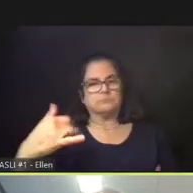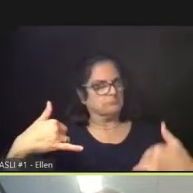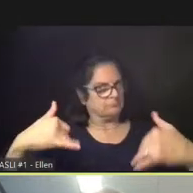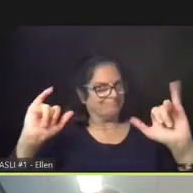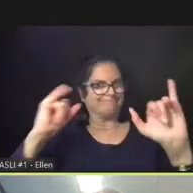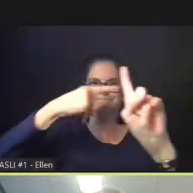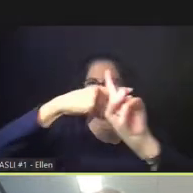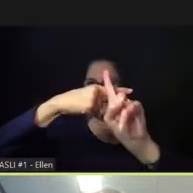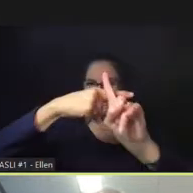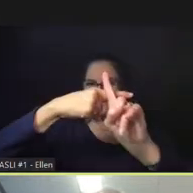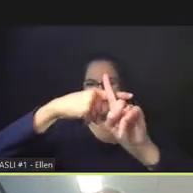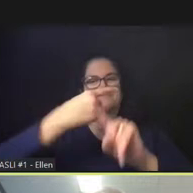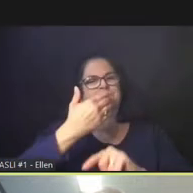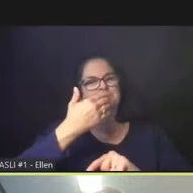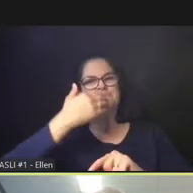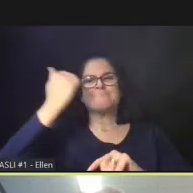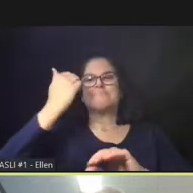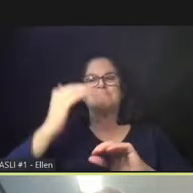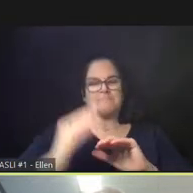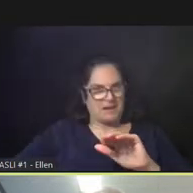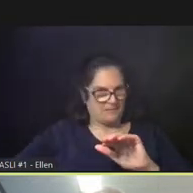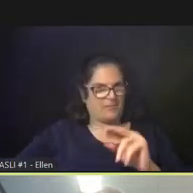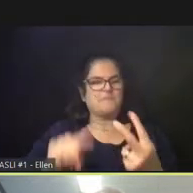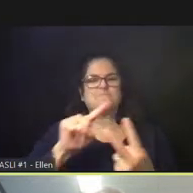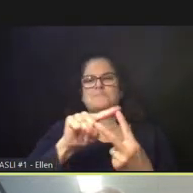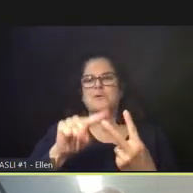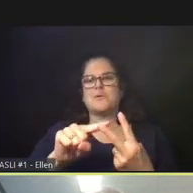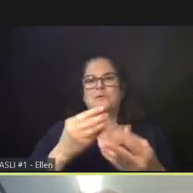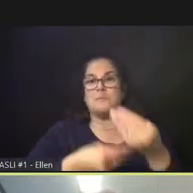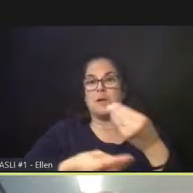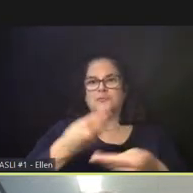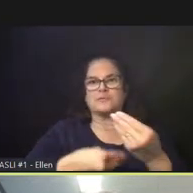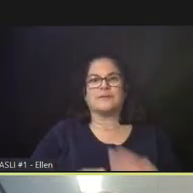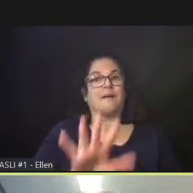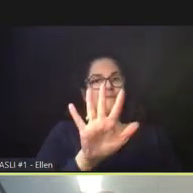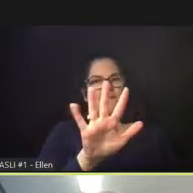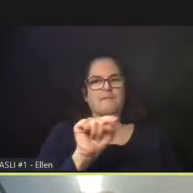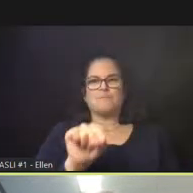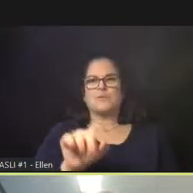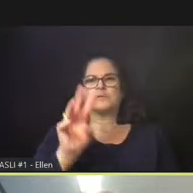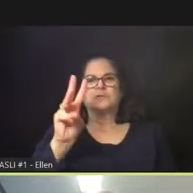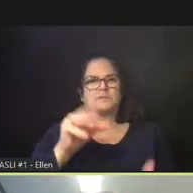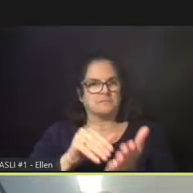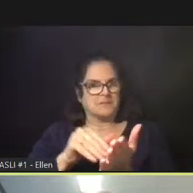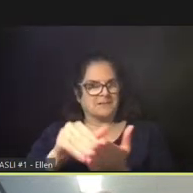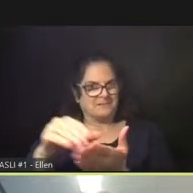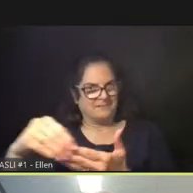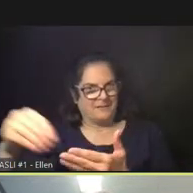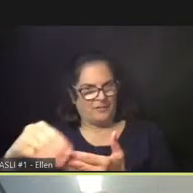to budget on the amended budget and original budget basis by $5.6 million.